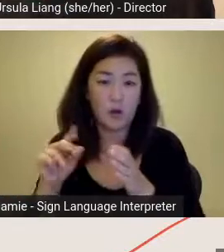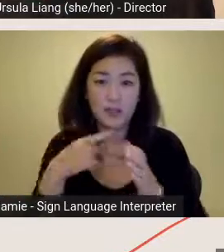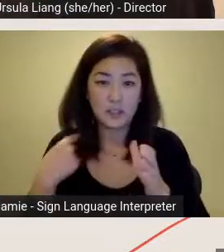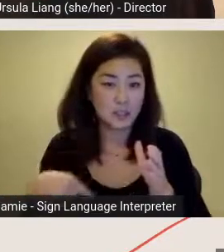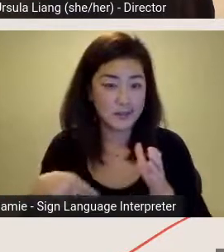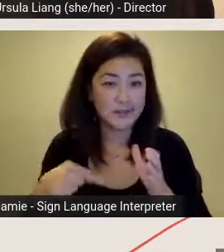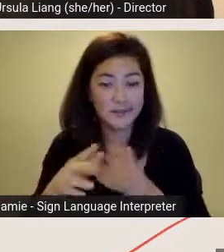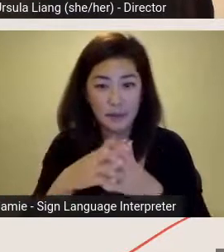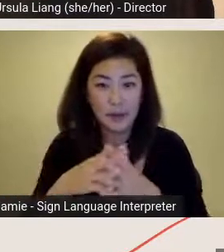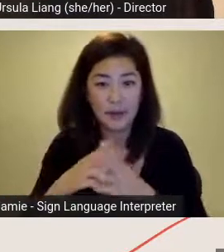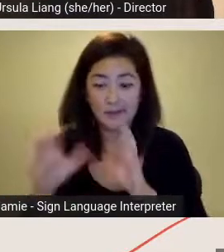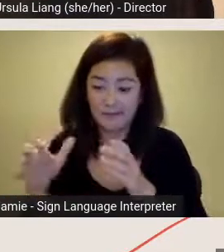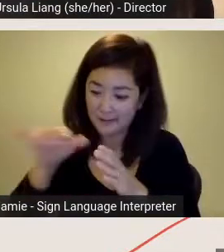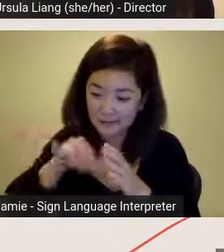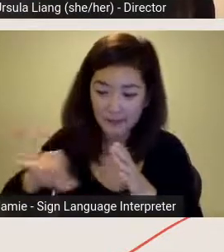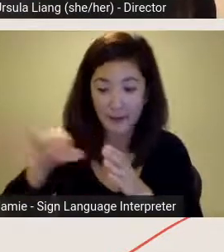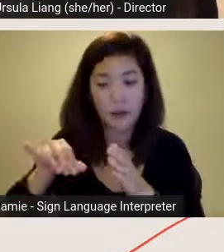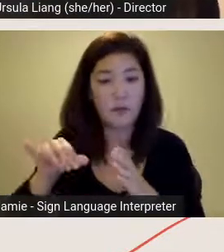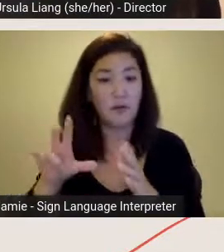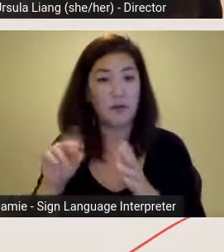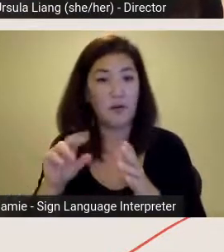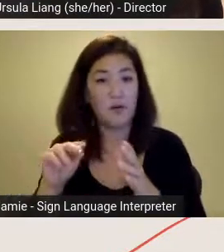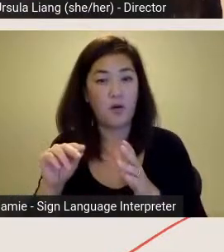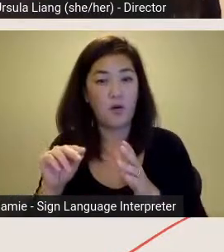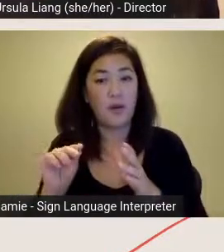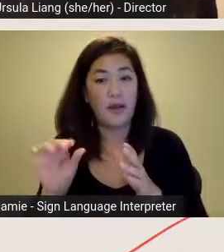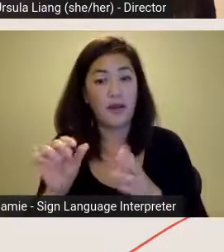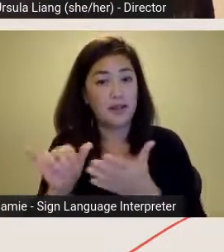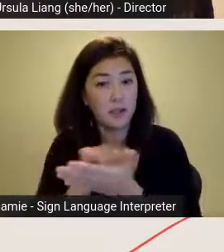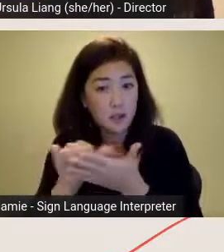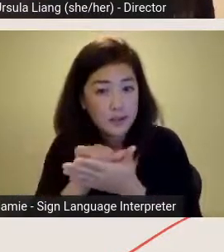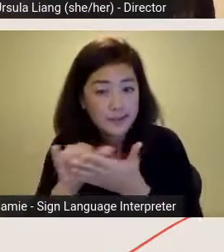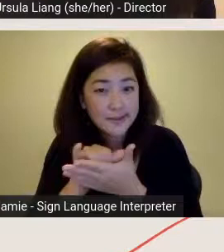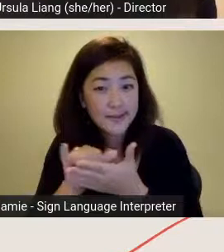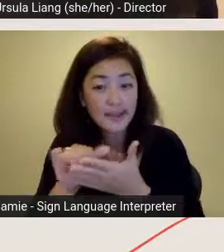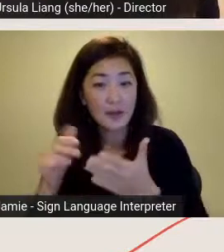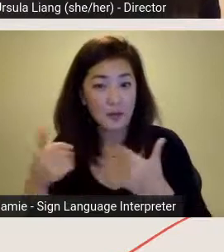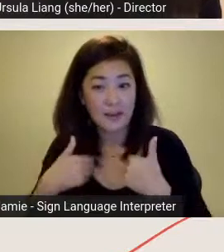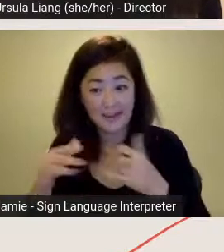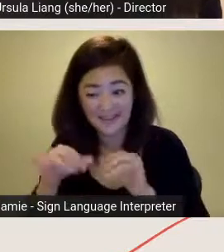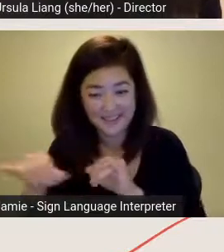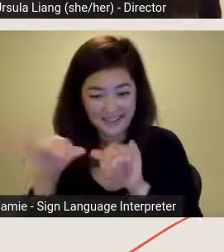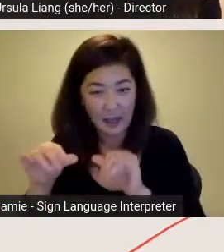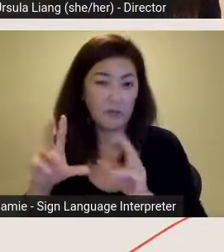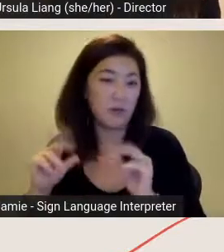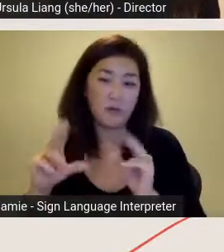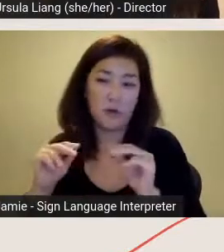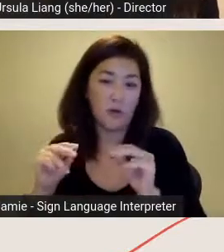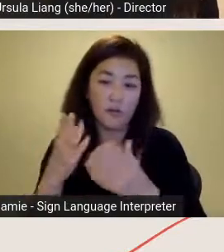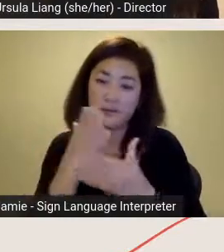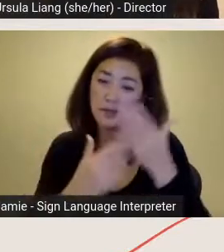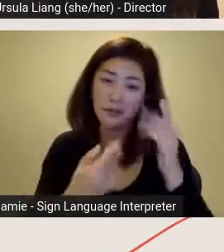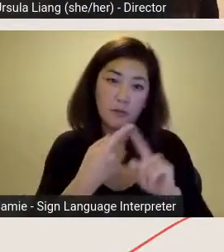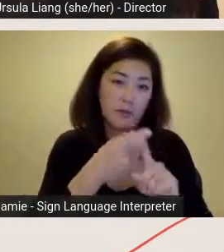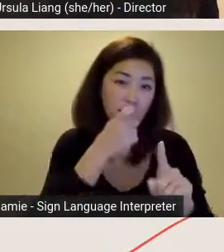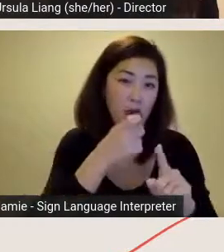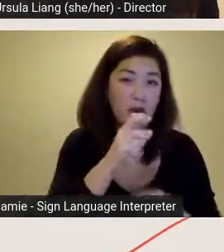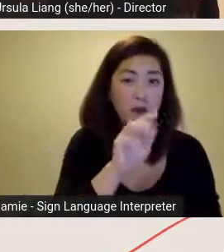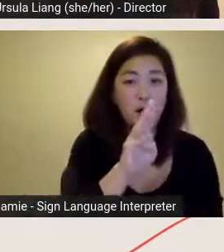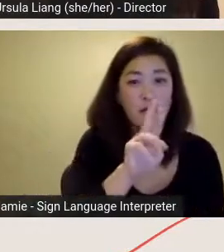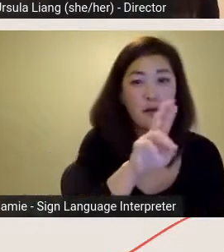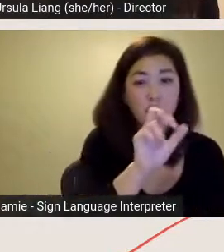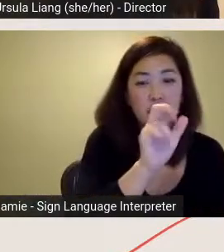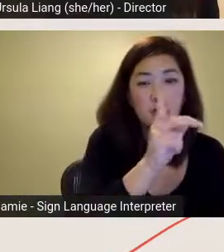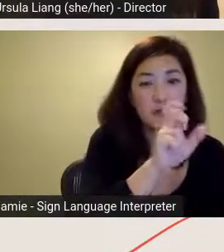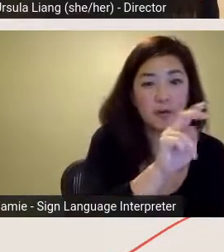the film, you know, we have like sort of some of the main organizers are like from Brooklyn Chinatown or some, and there are a lot of, you know,